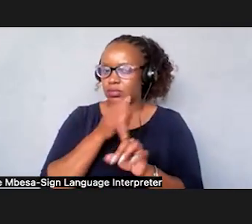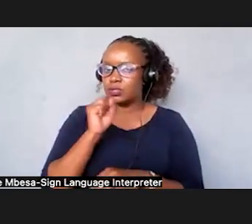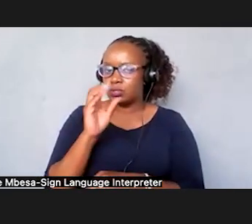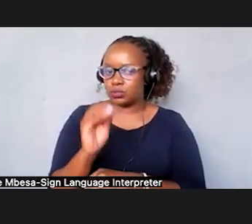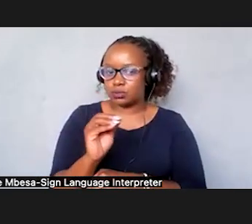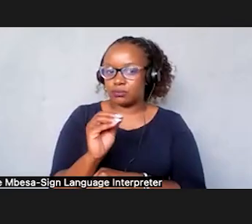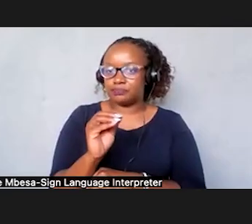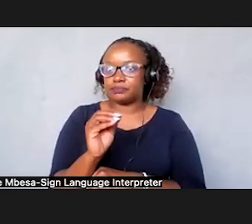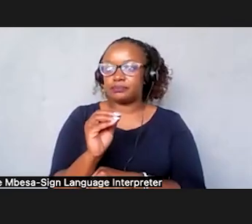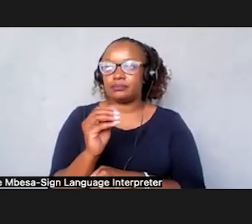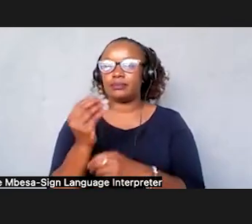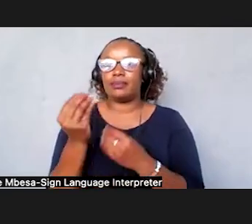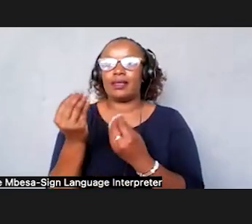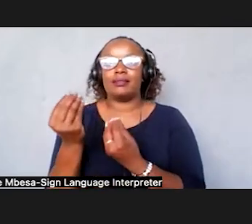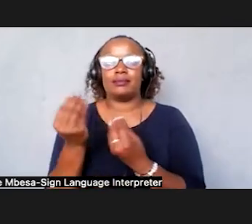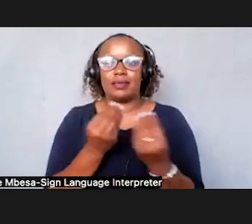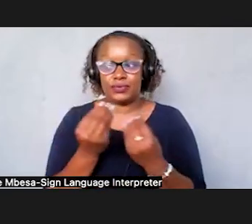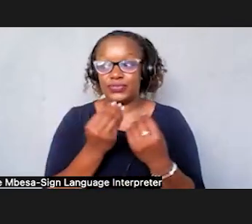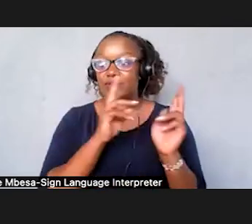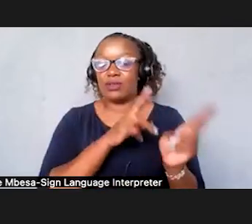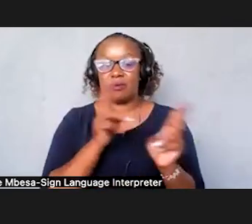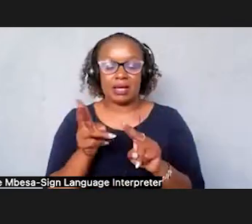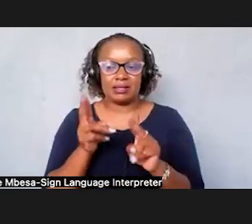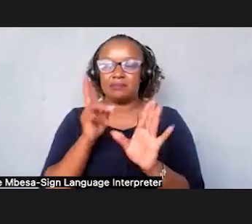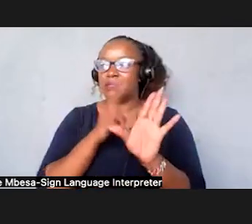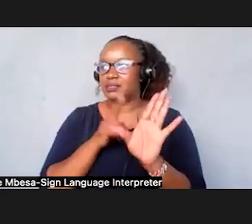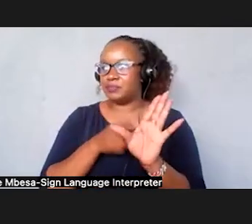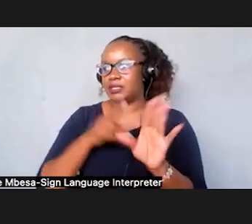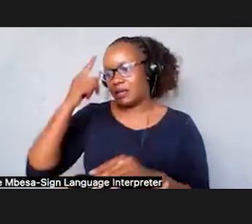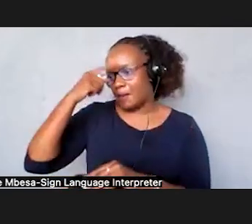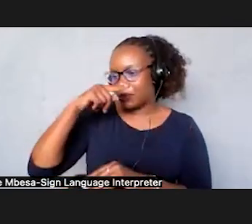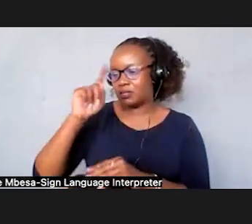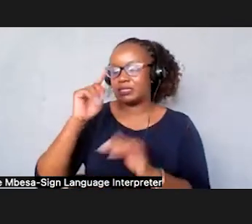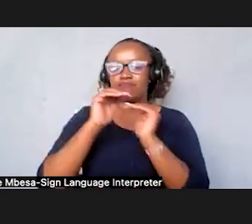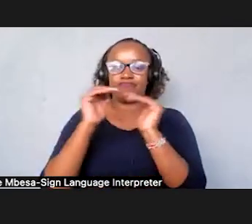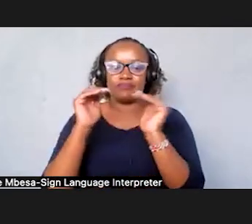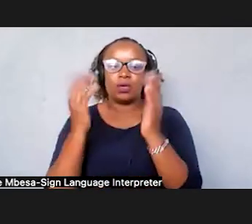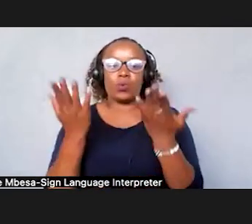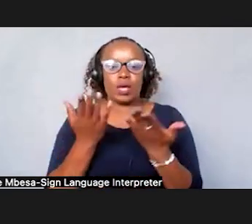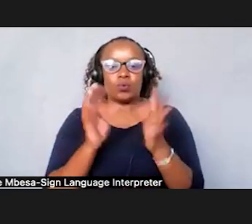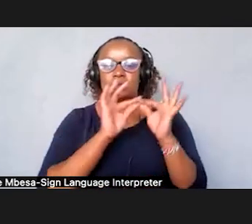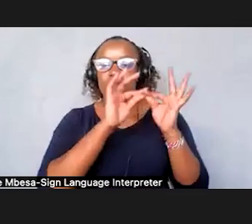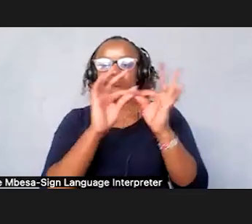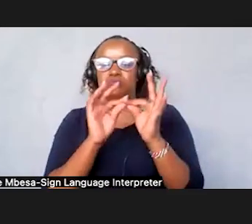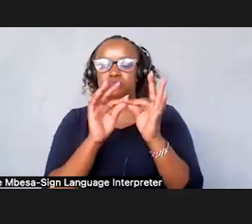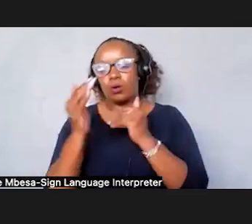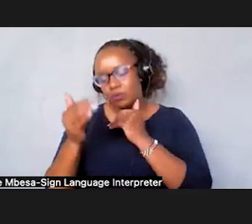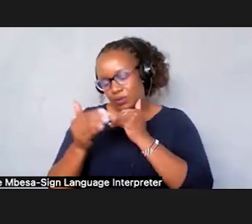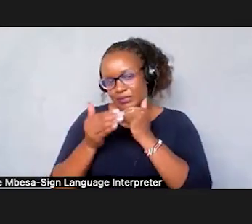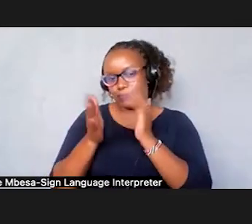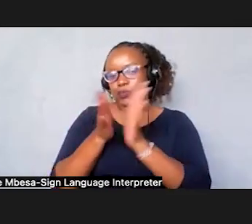also young normally participate in the policy level, where we collaborate closely with the government and,